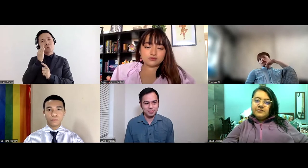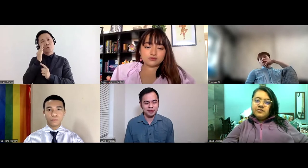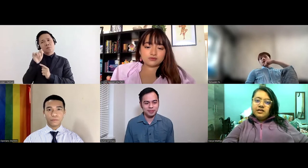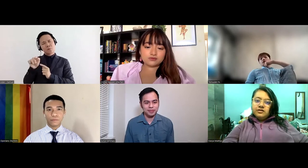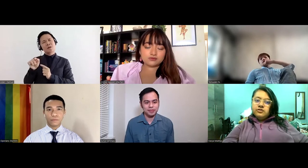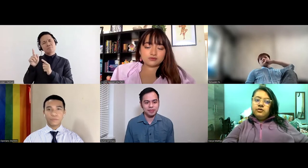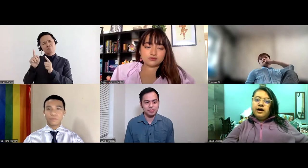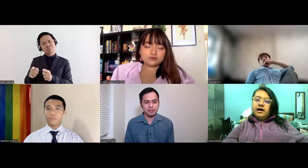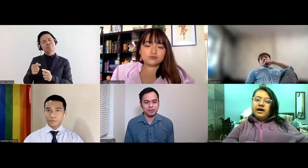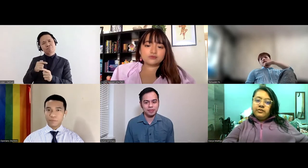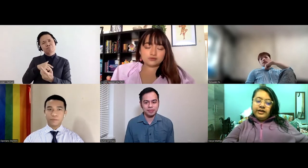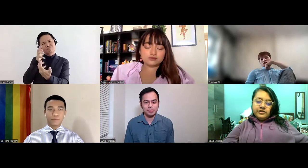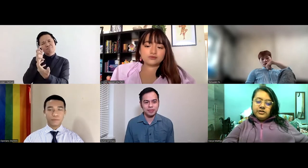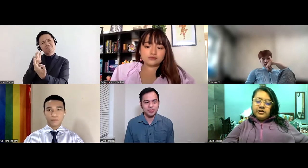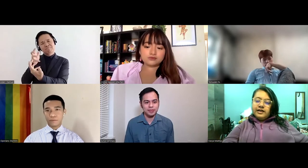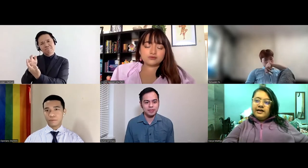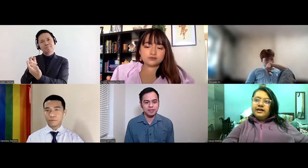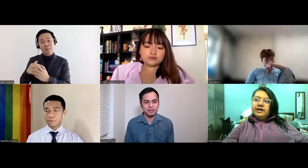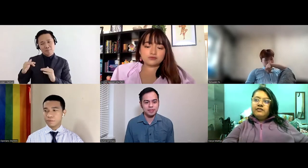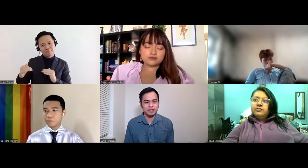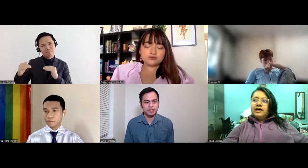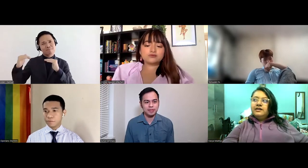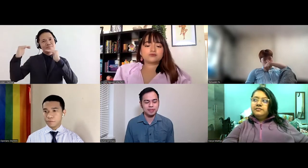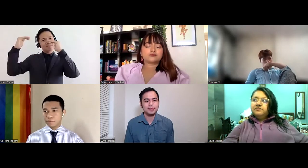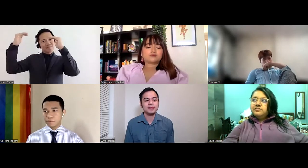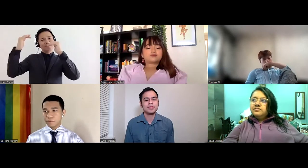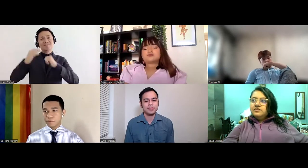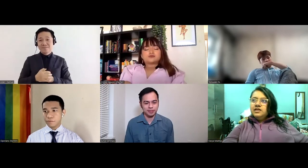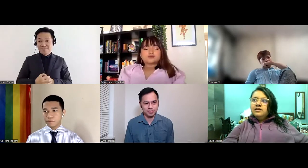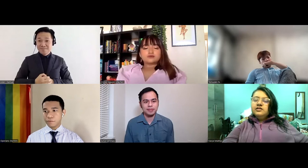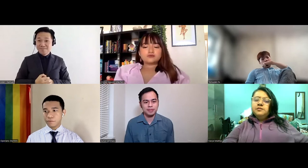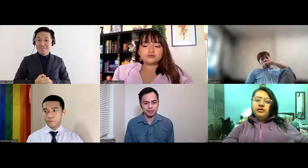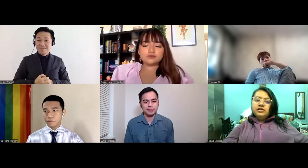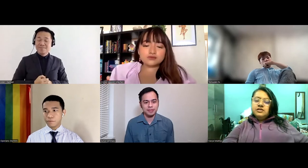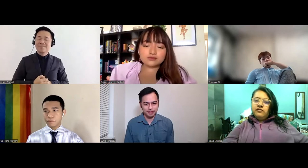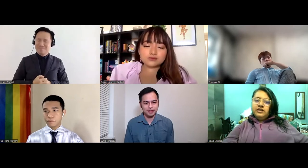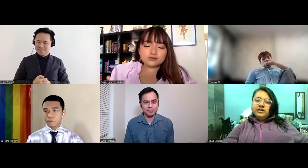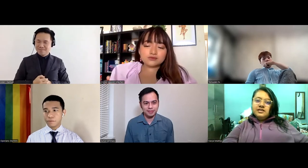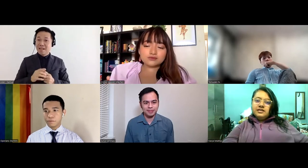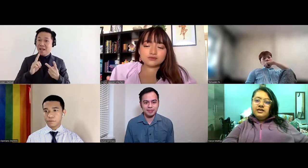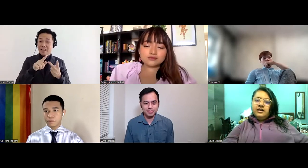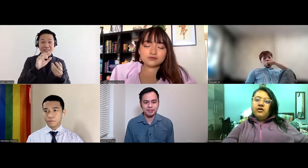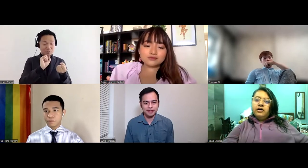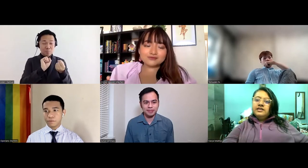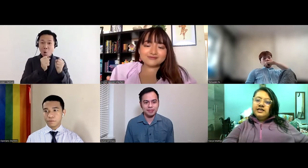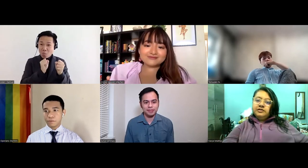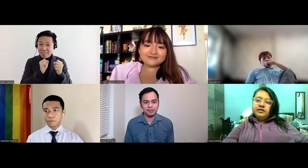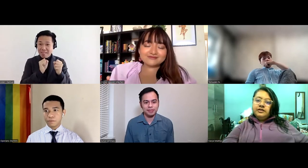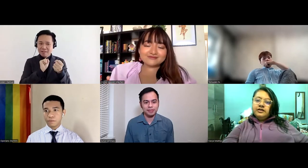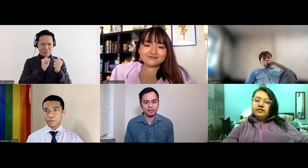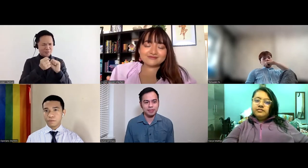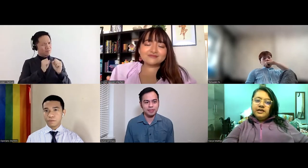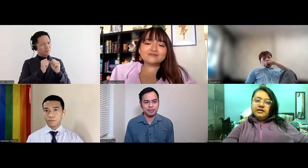is. So I would ensure that. And apart from that, sports is often considered a